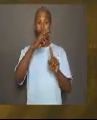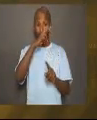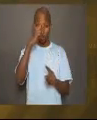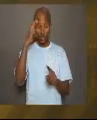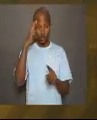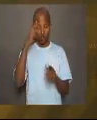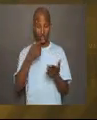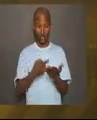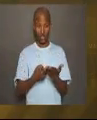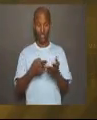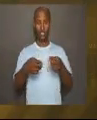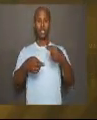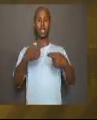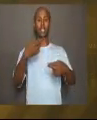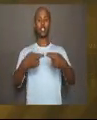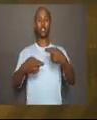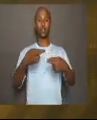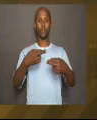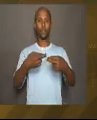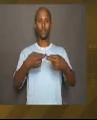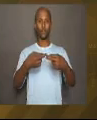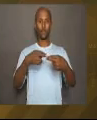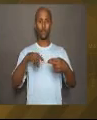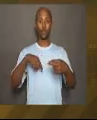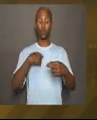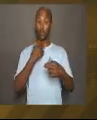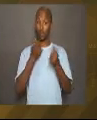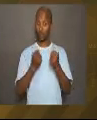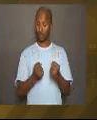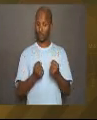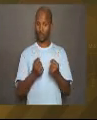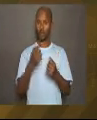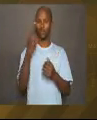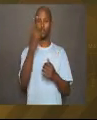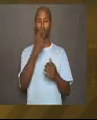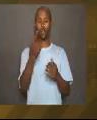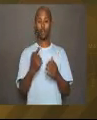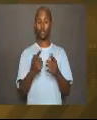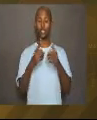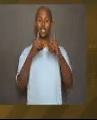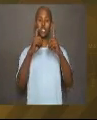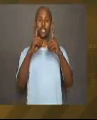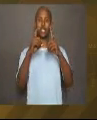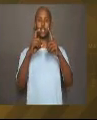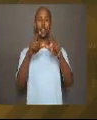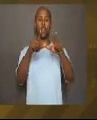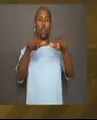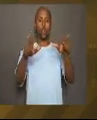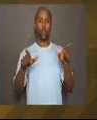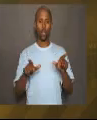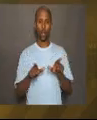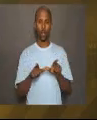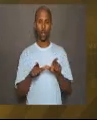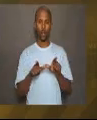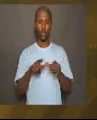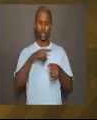Because of these relationships, we can figure out a test for local